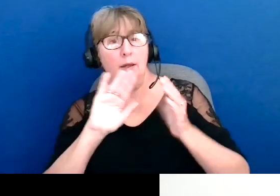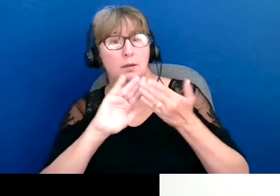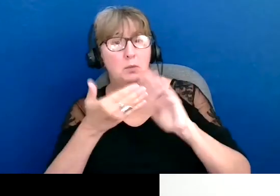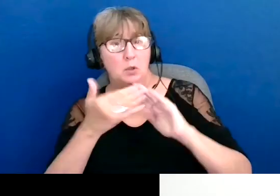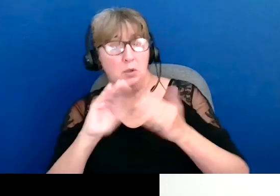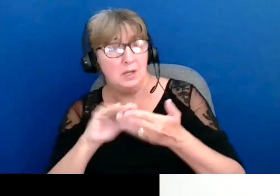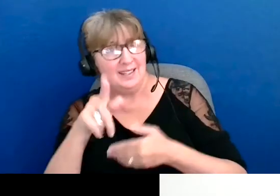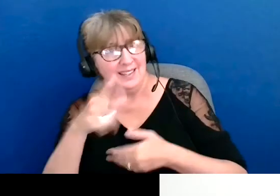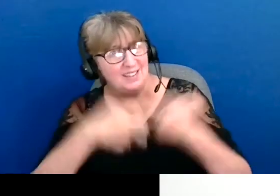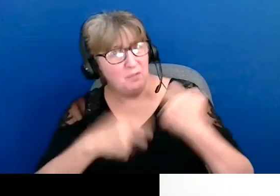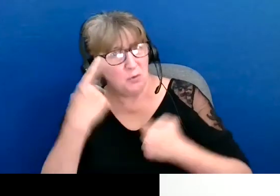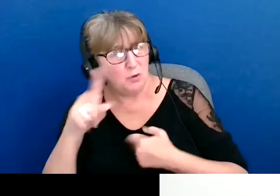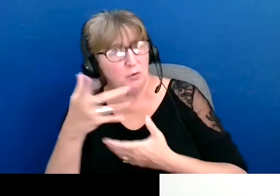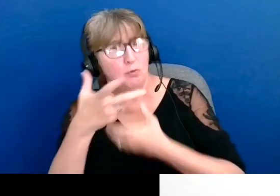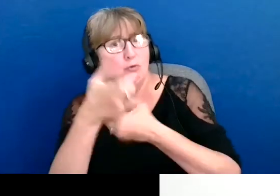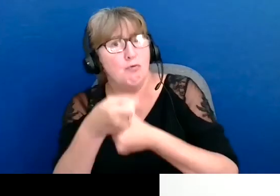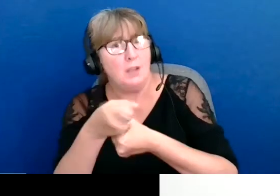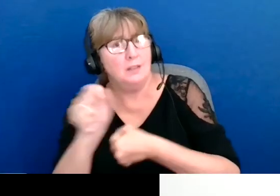others?